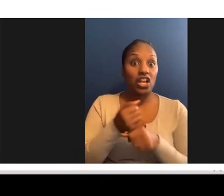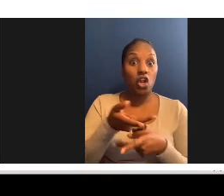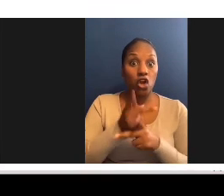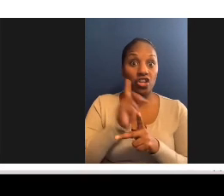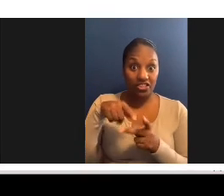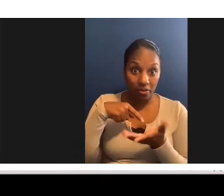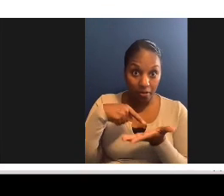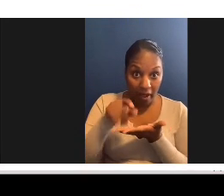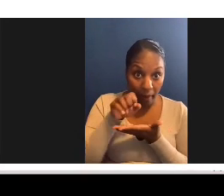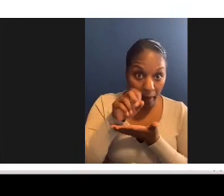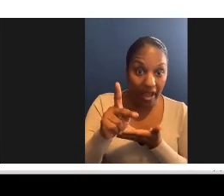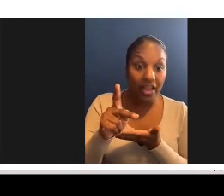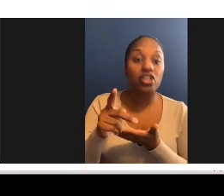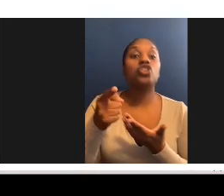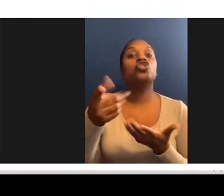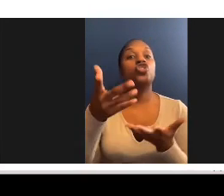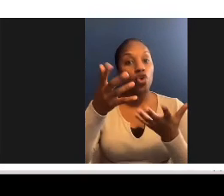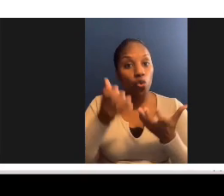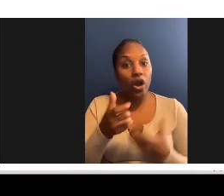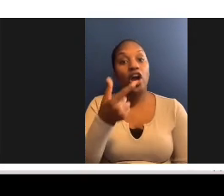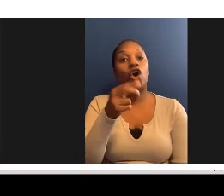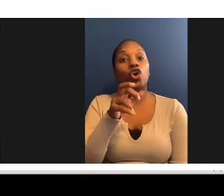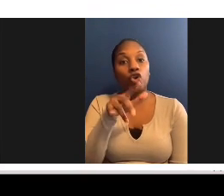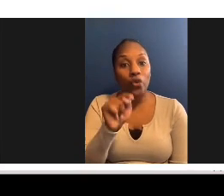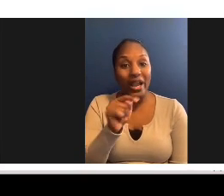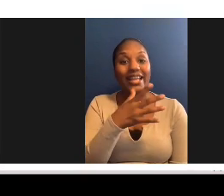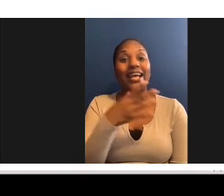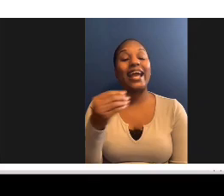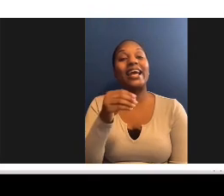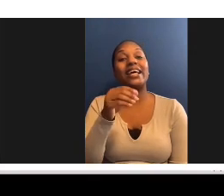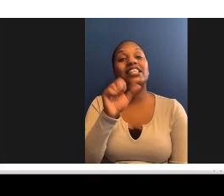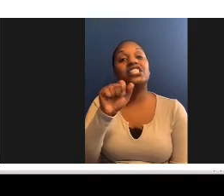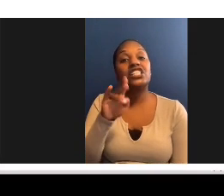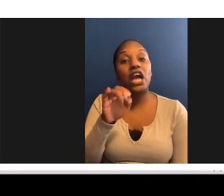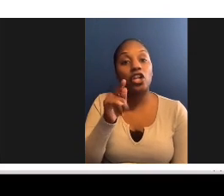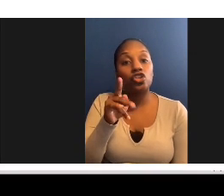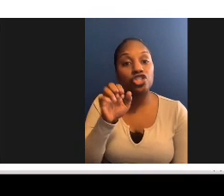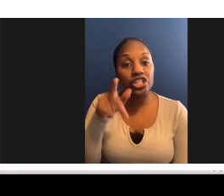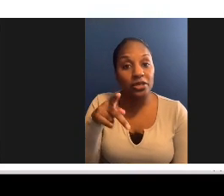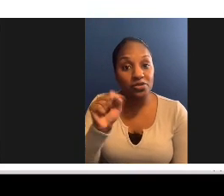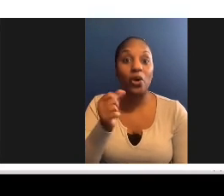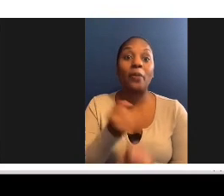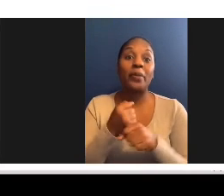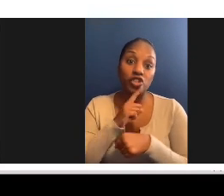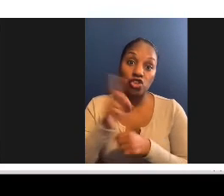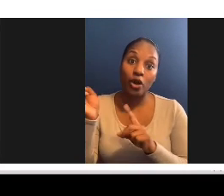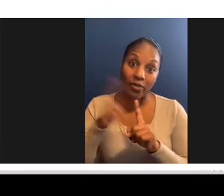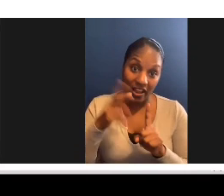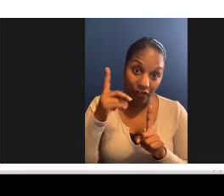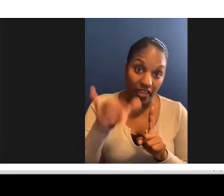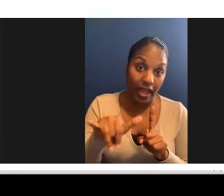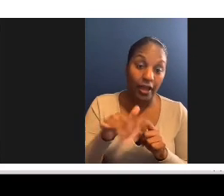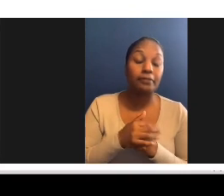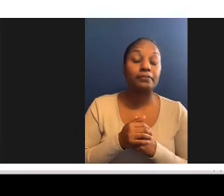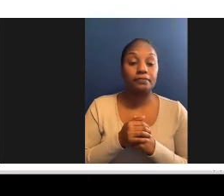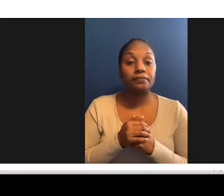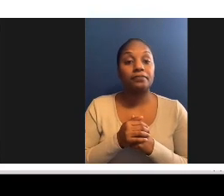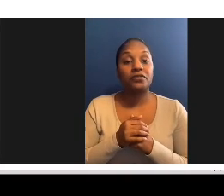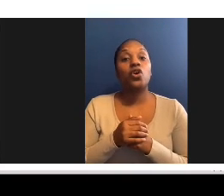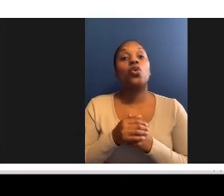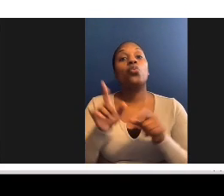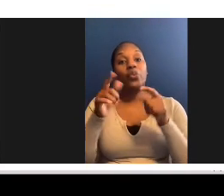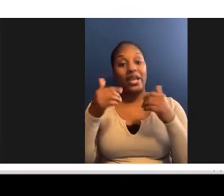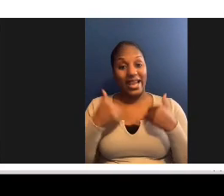go for grants and for scholarships and apply for those. We have a direct link here to the